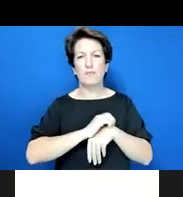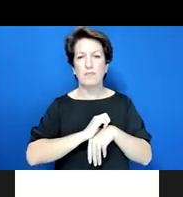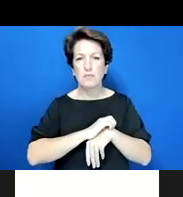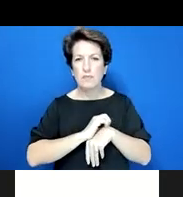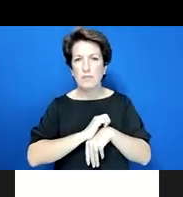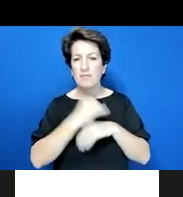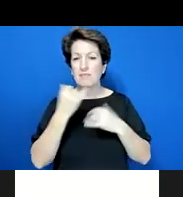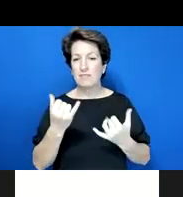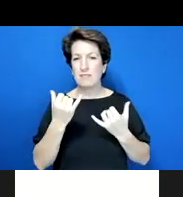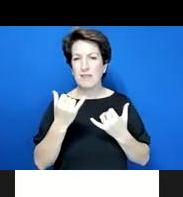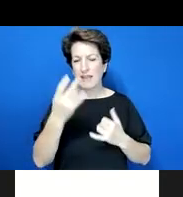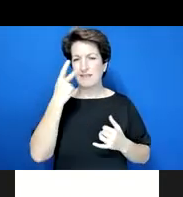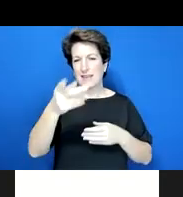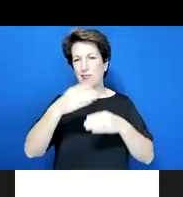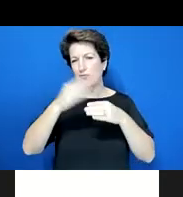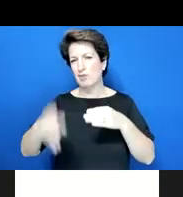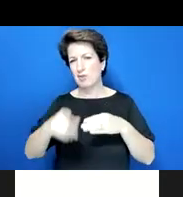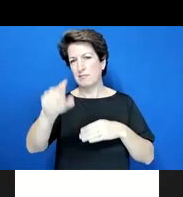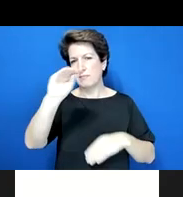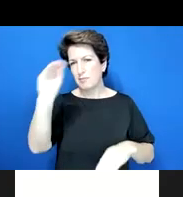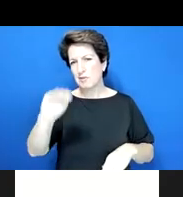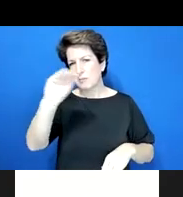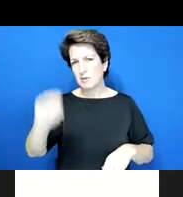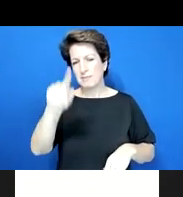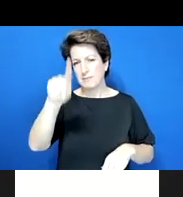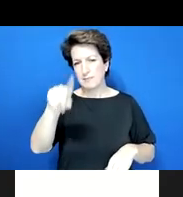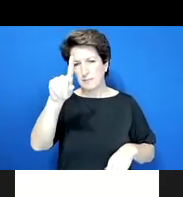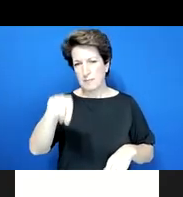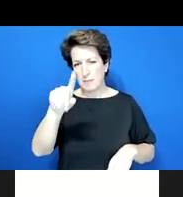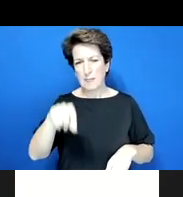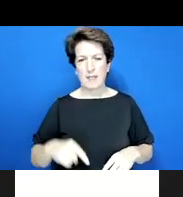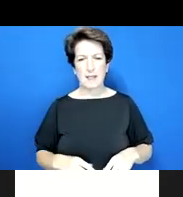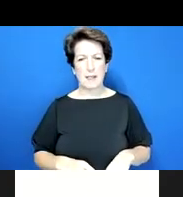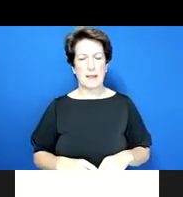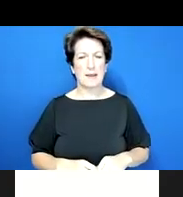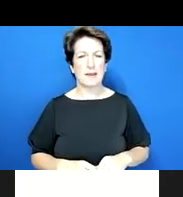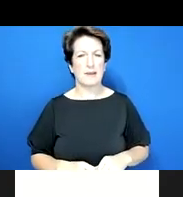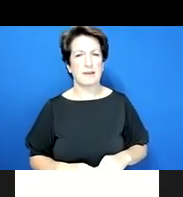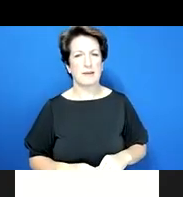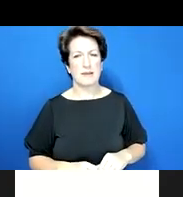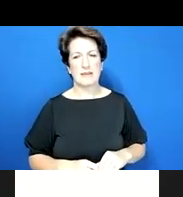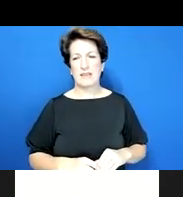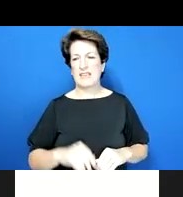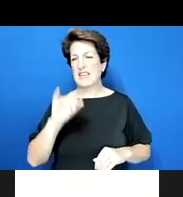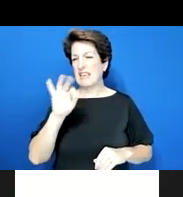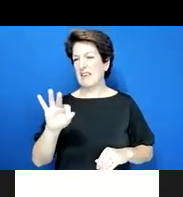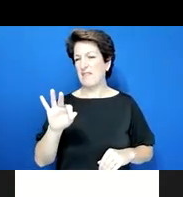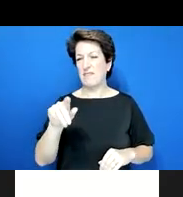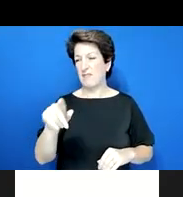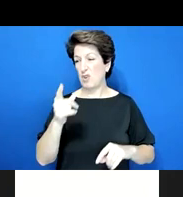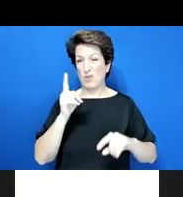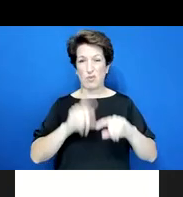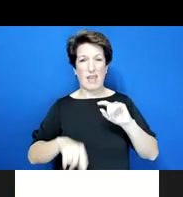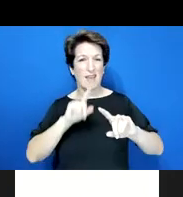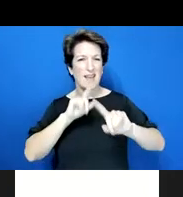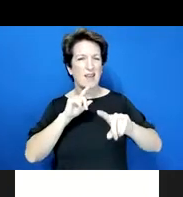the results of the poll on the screen. If you are not able to participate in the poll, because if, for example, you were tuning